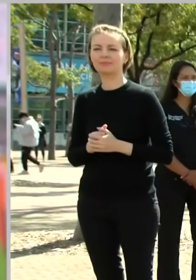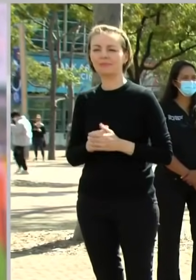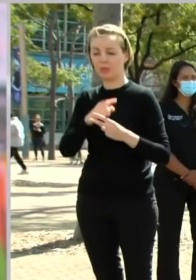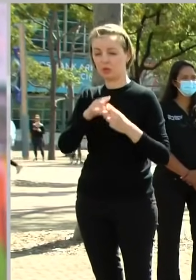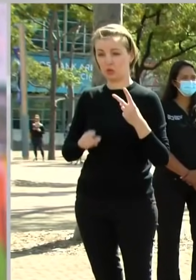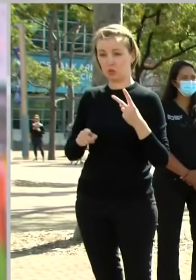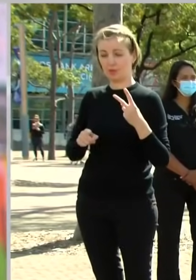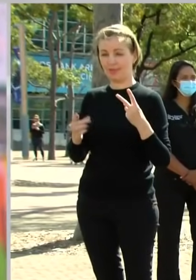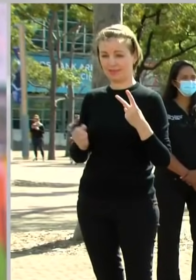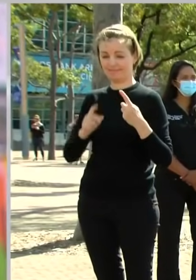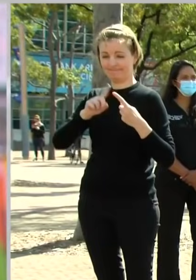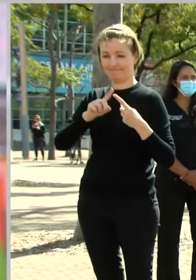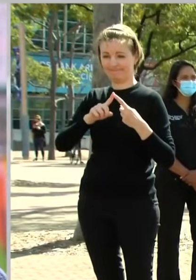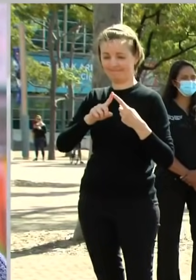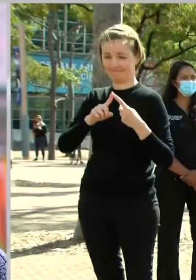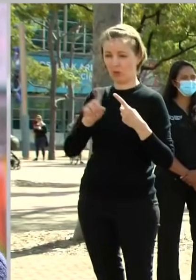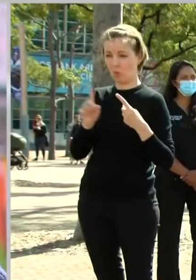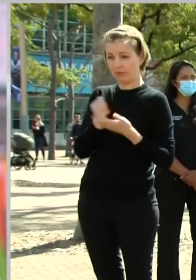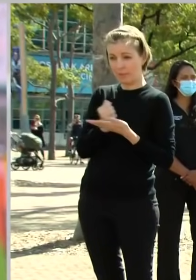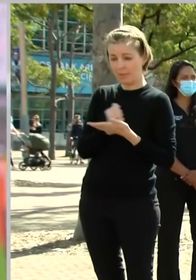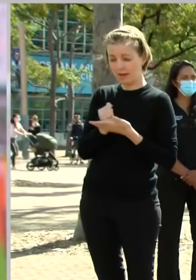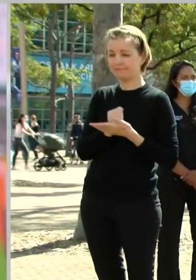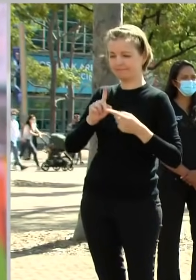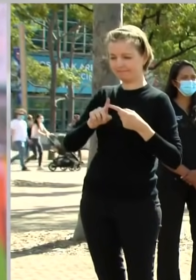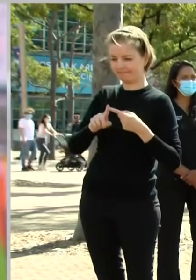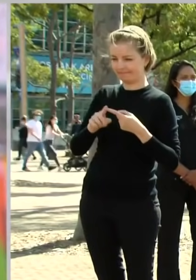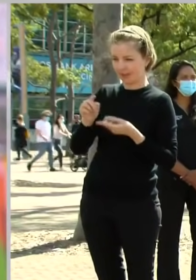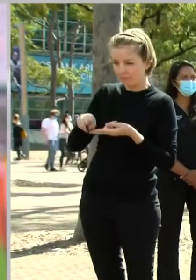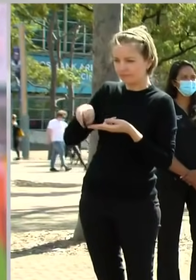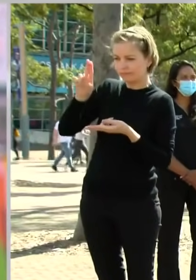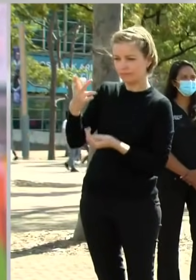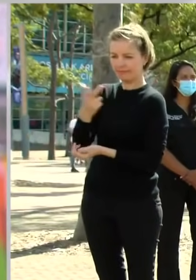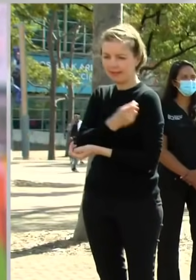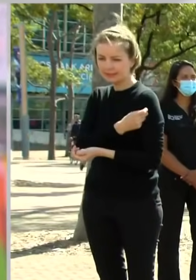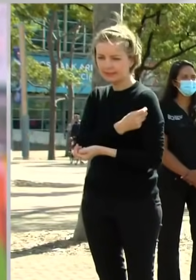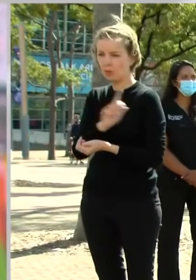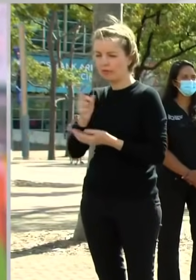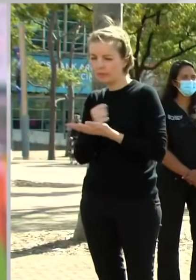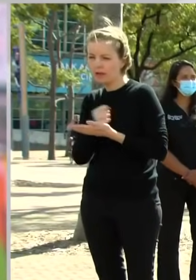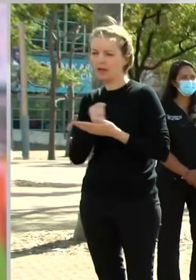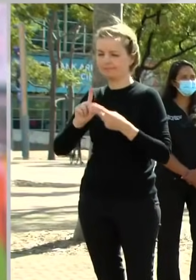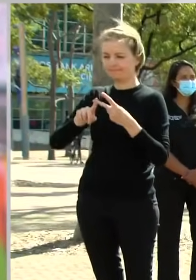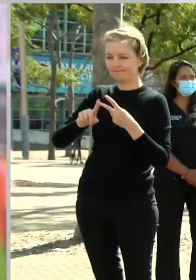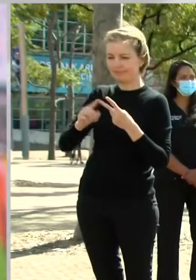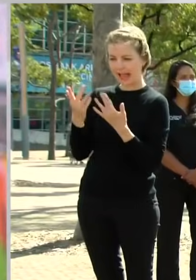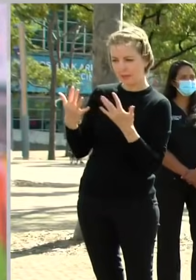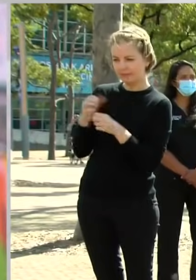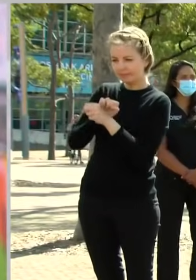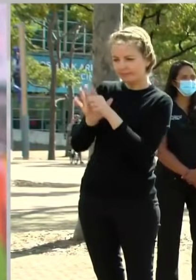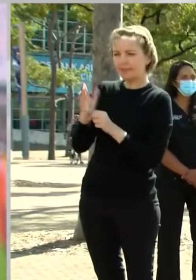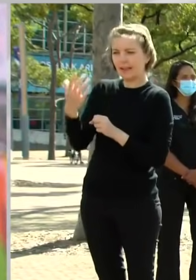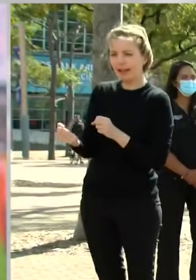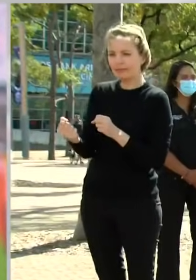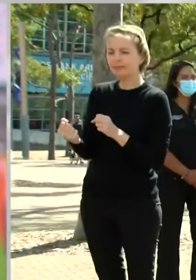the high vaccination or the vaccination rates, but also the prevalence of disease. So obviously, in parts of rural and regional New South Wales, it's